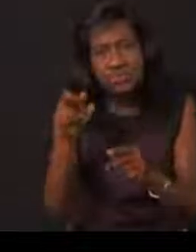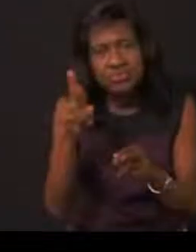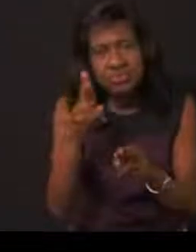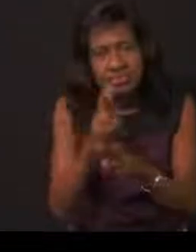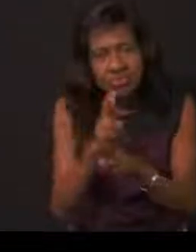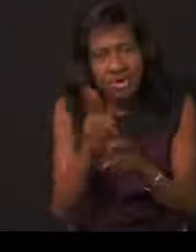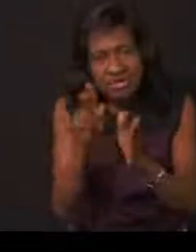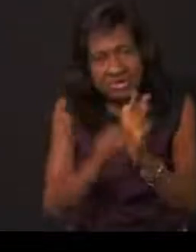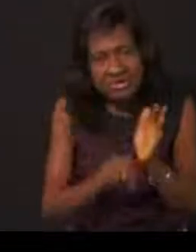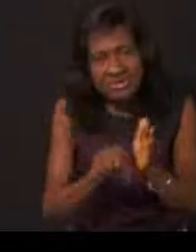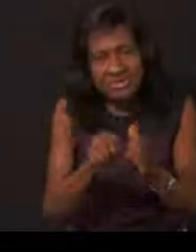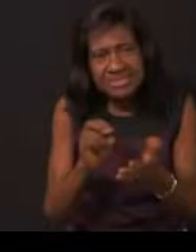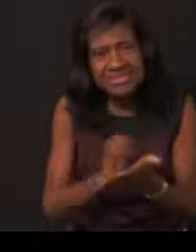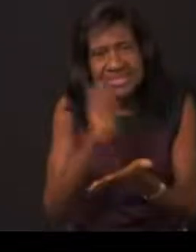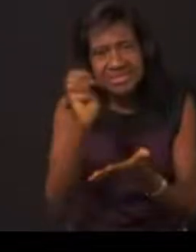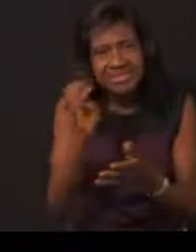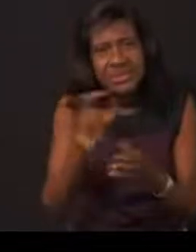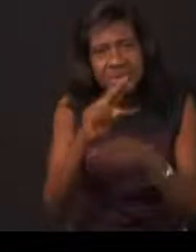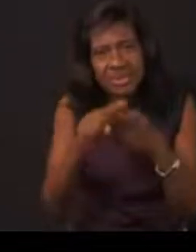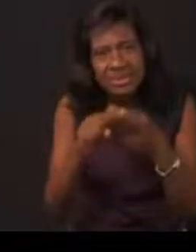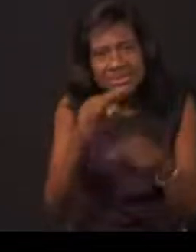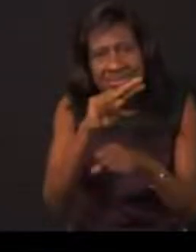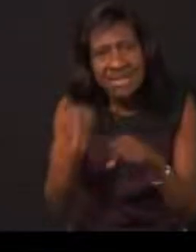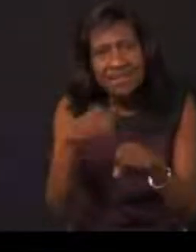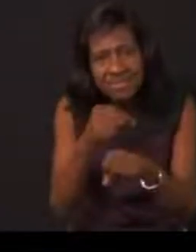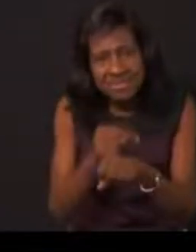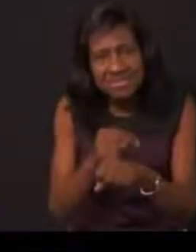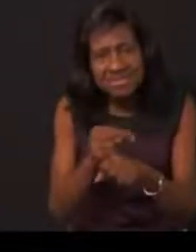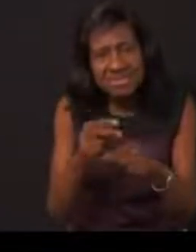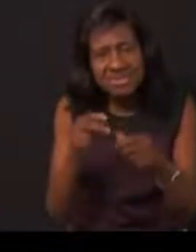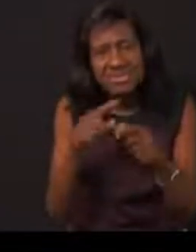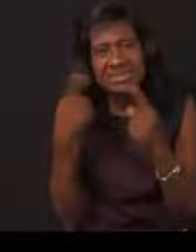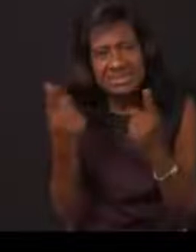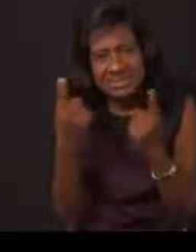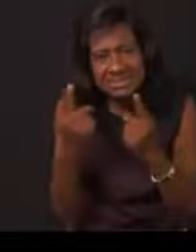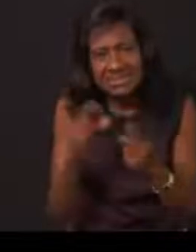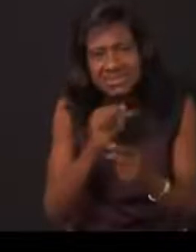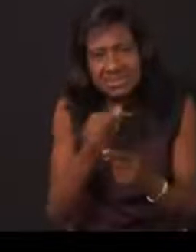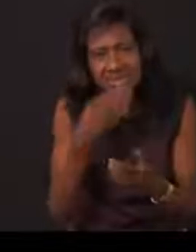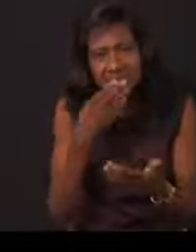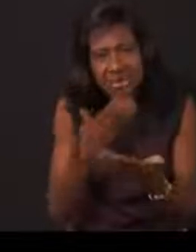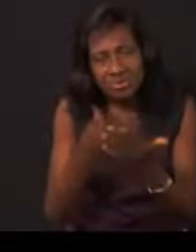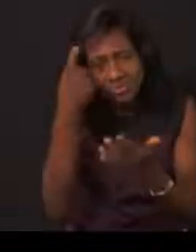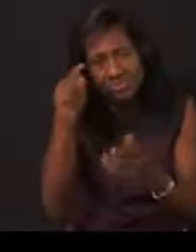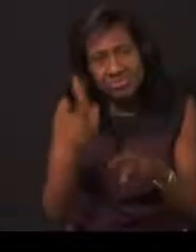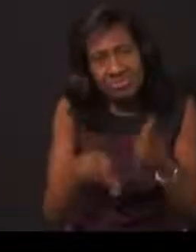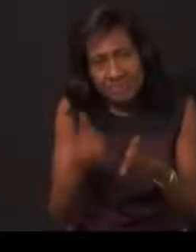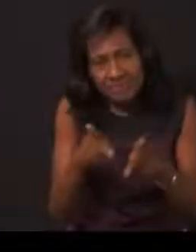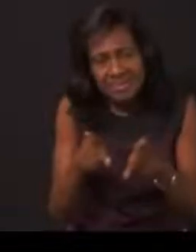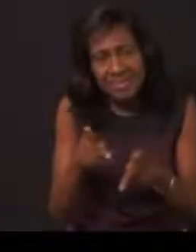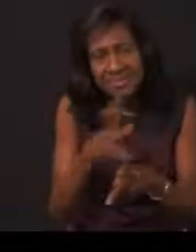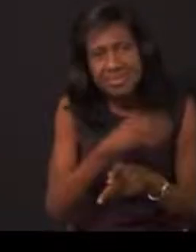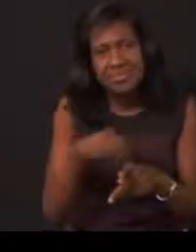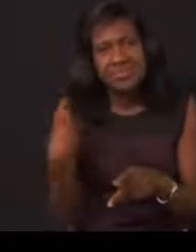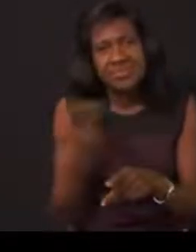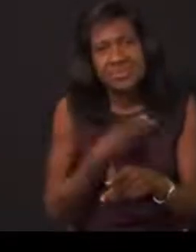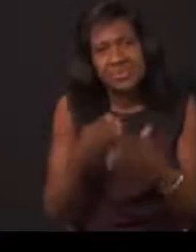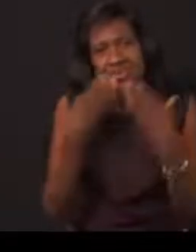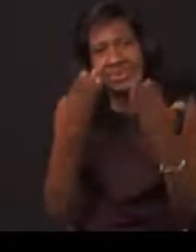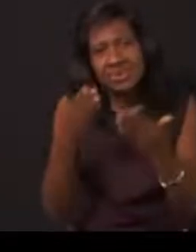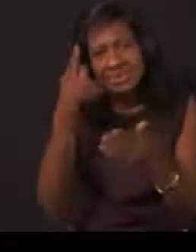nation, and sin is a reproach to any people. Speak to all of our hearts, and we give you thanks in Jesus'